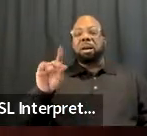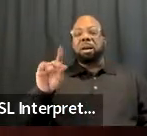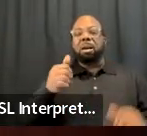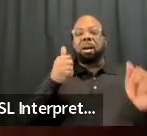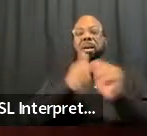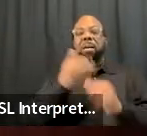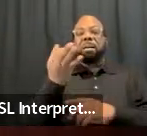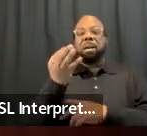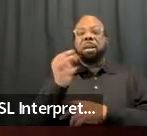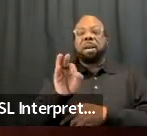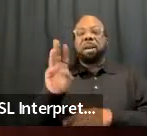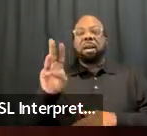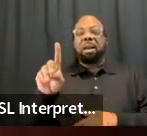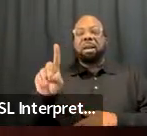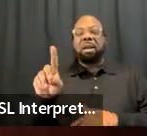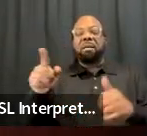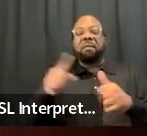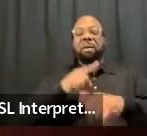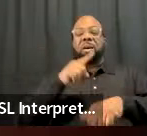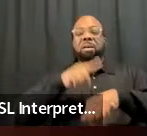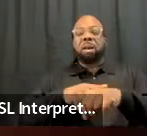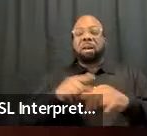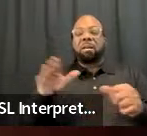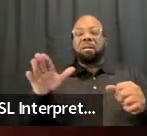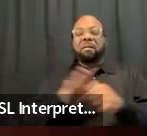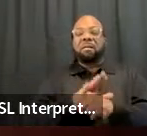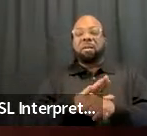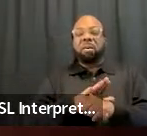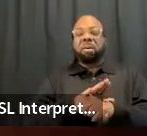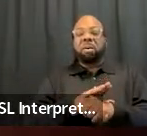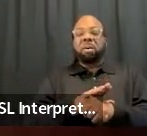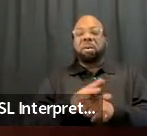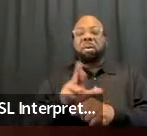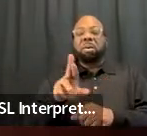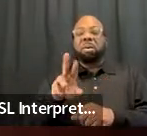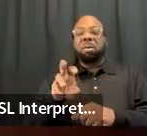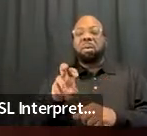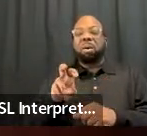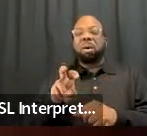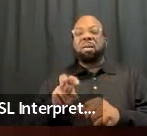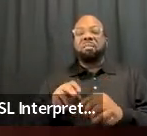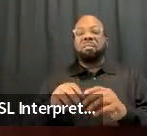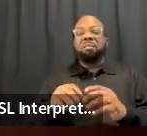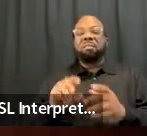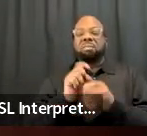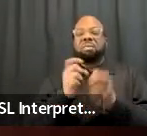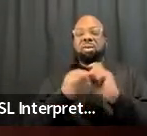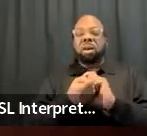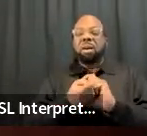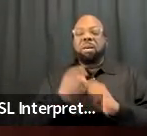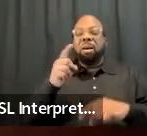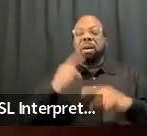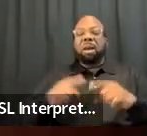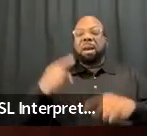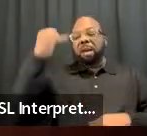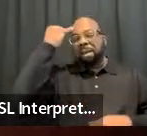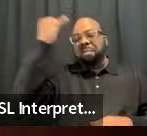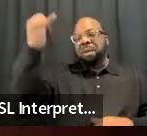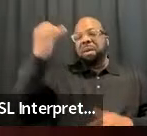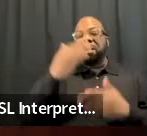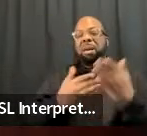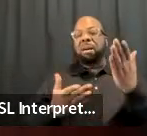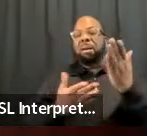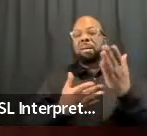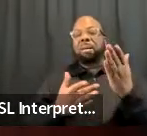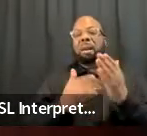That's the last time we had a full reboot. And at that point, really, we couldn't imagine some of the technological advances